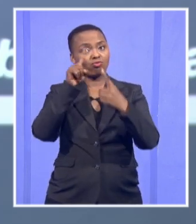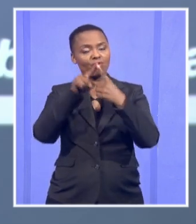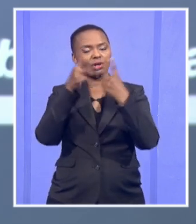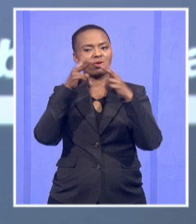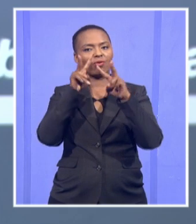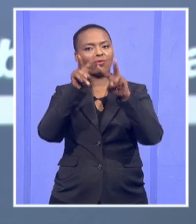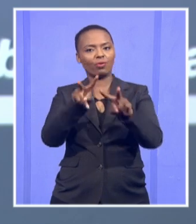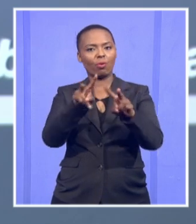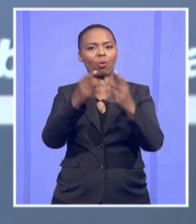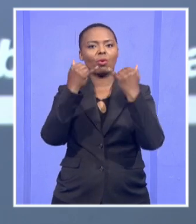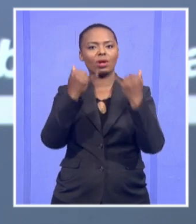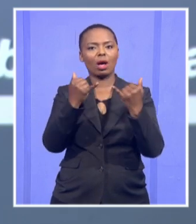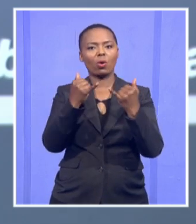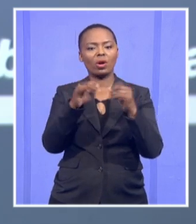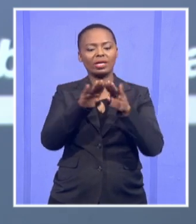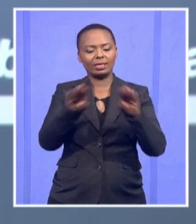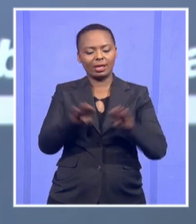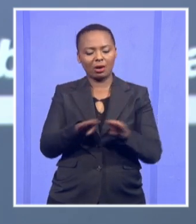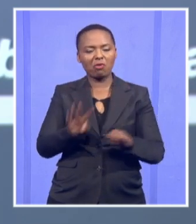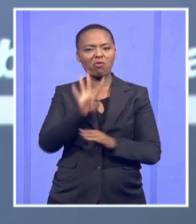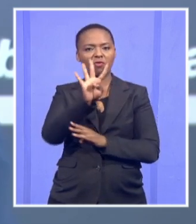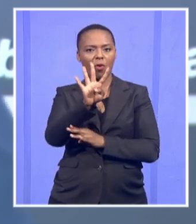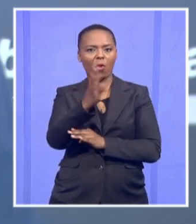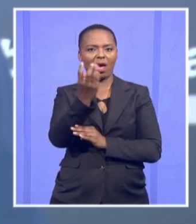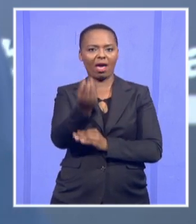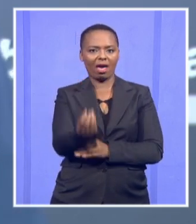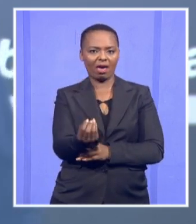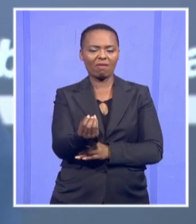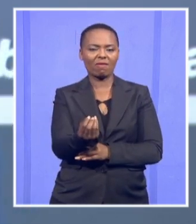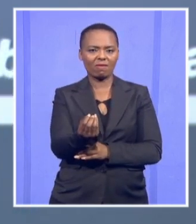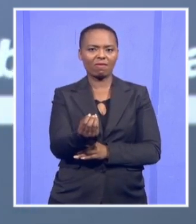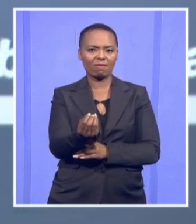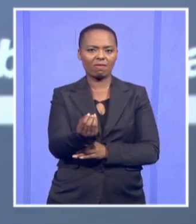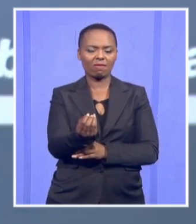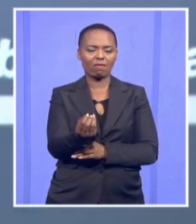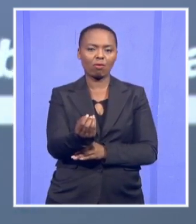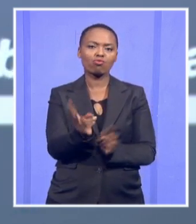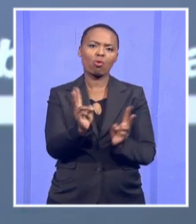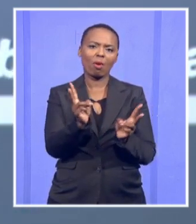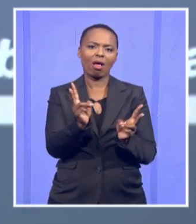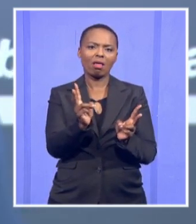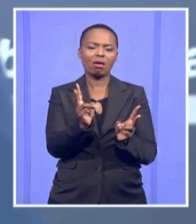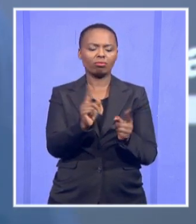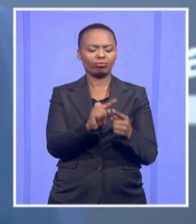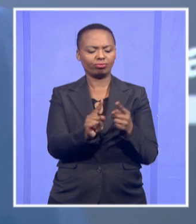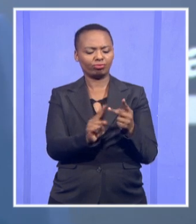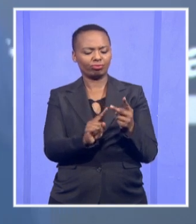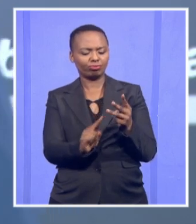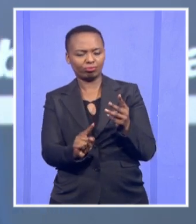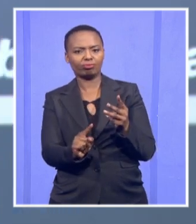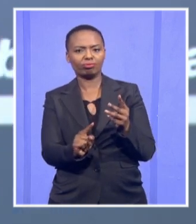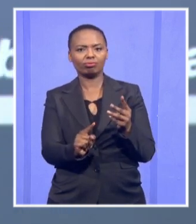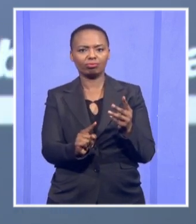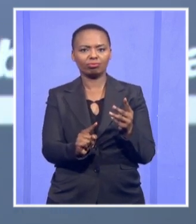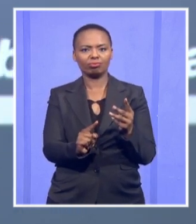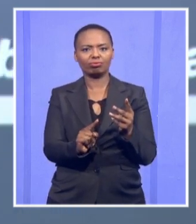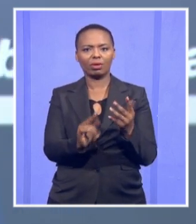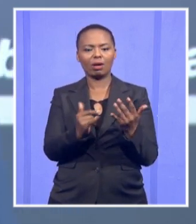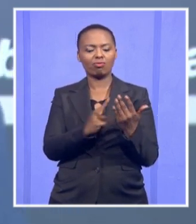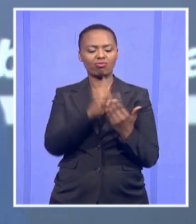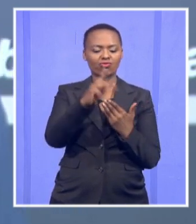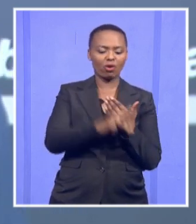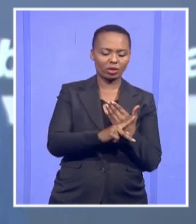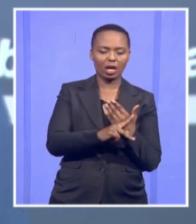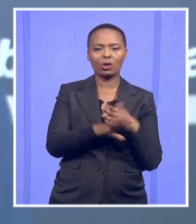we've got about 4 stages that we normally go through per project or even per program.